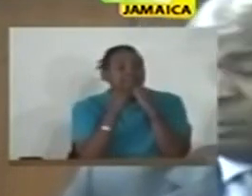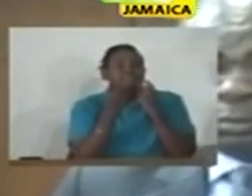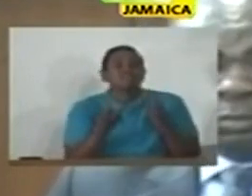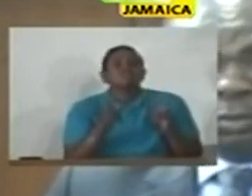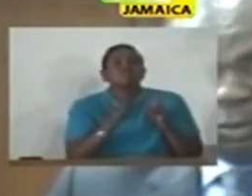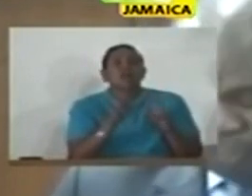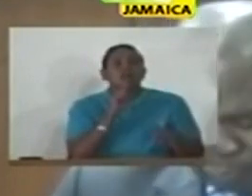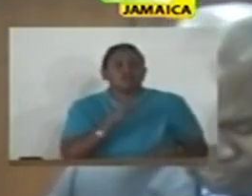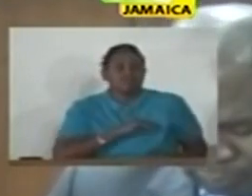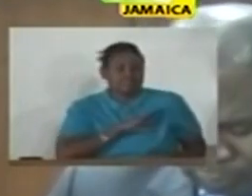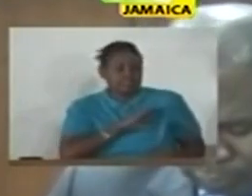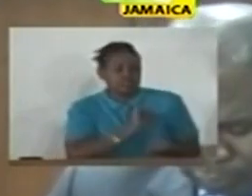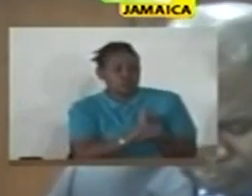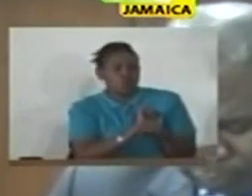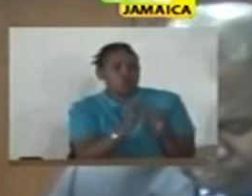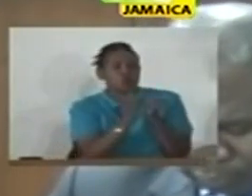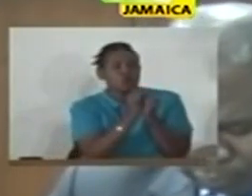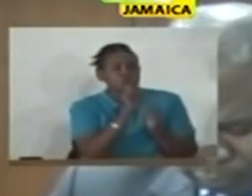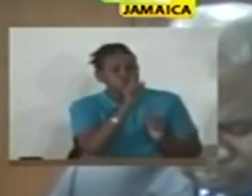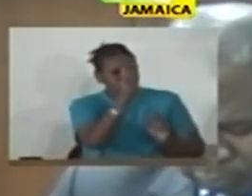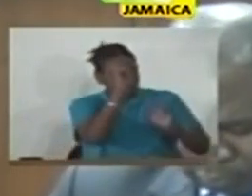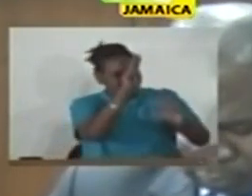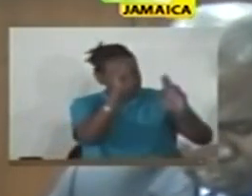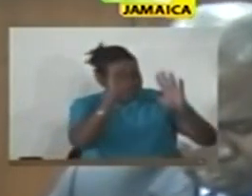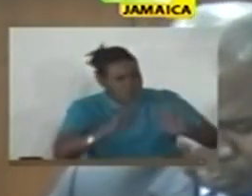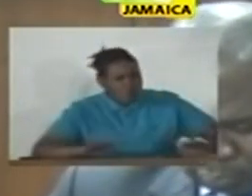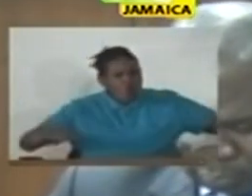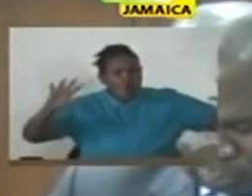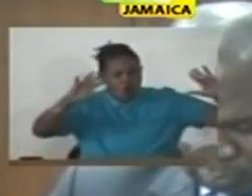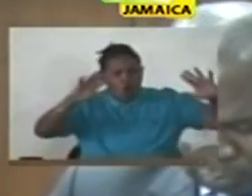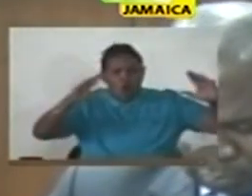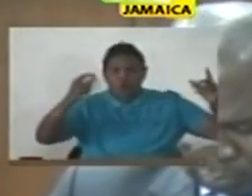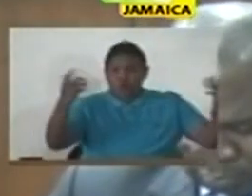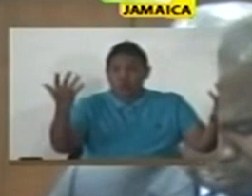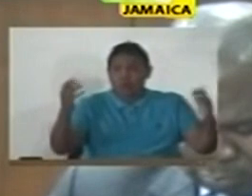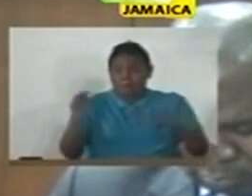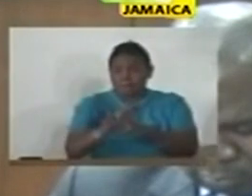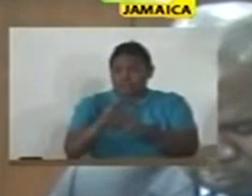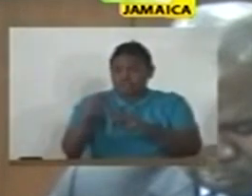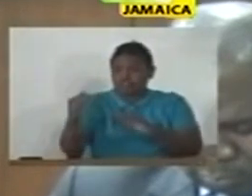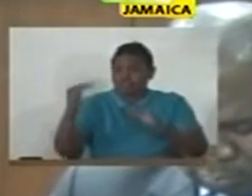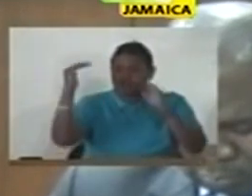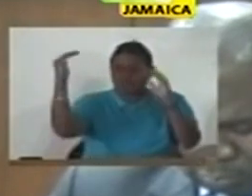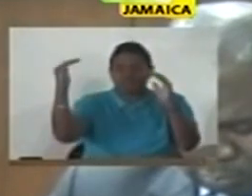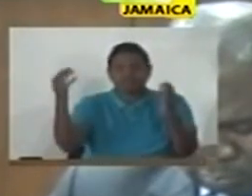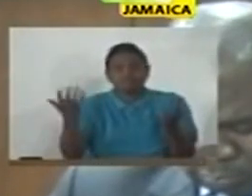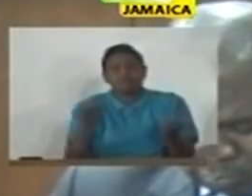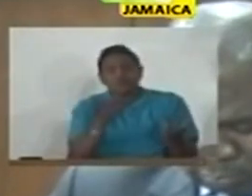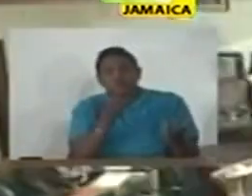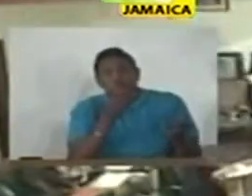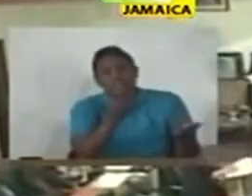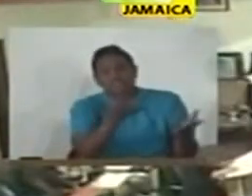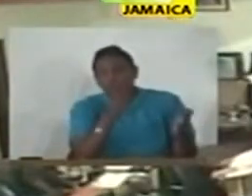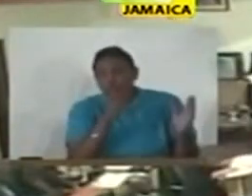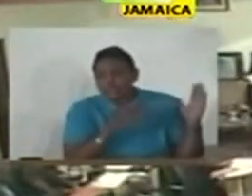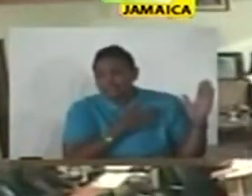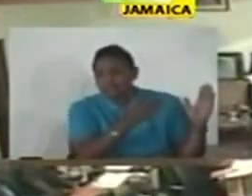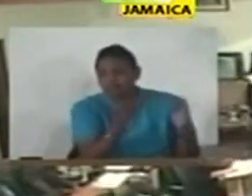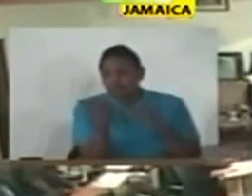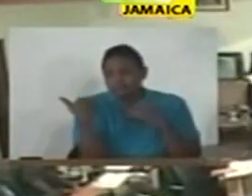of dignity in work with true respect for all by putting the ministry in the palms of our citizens'